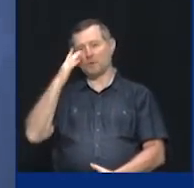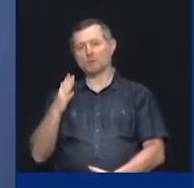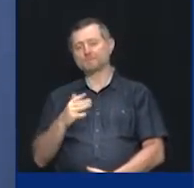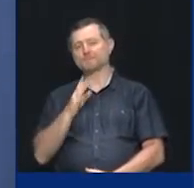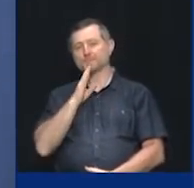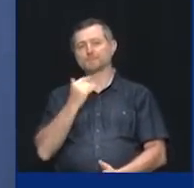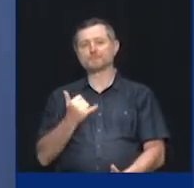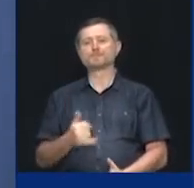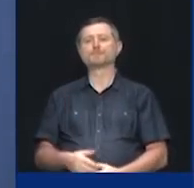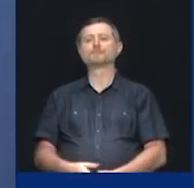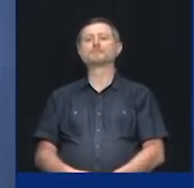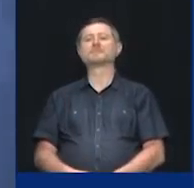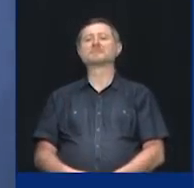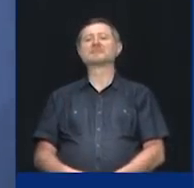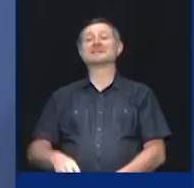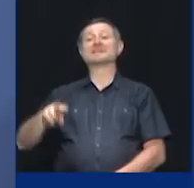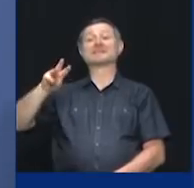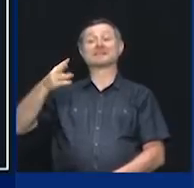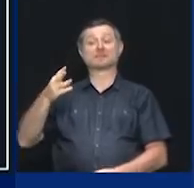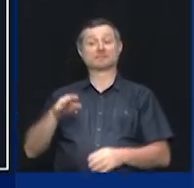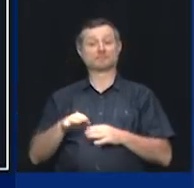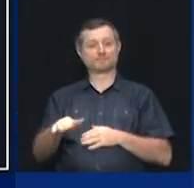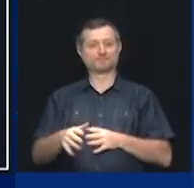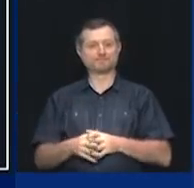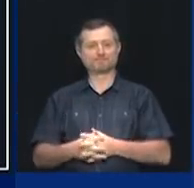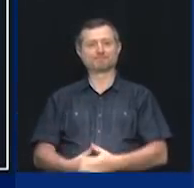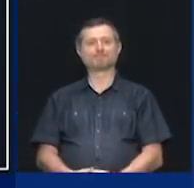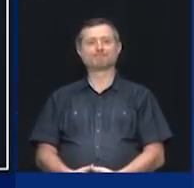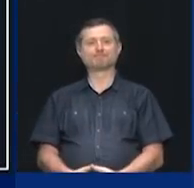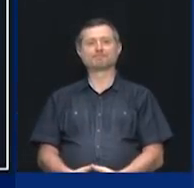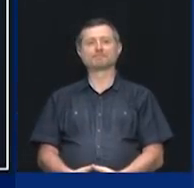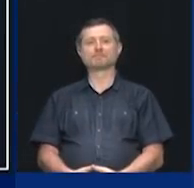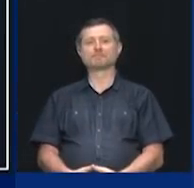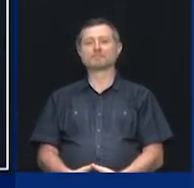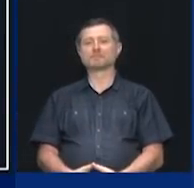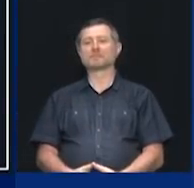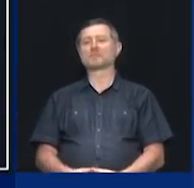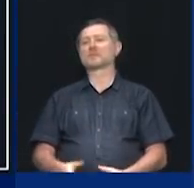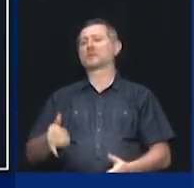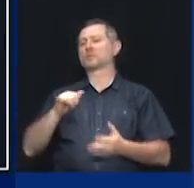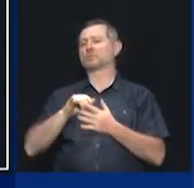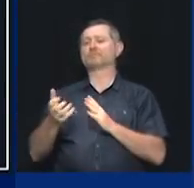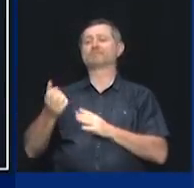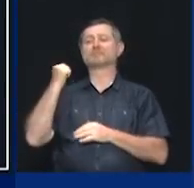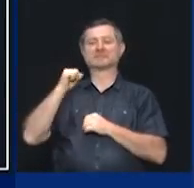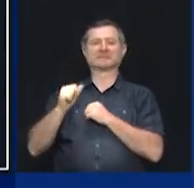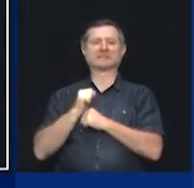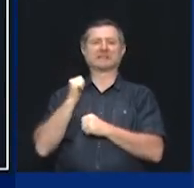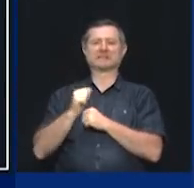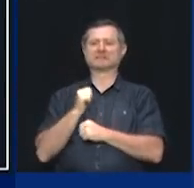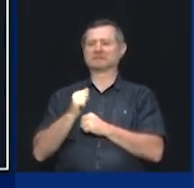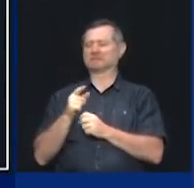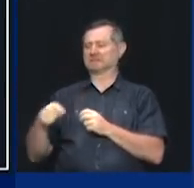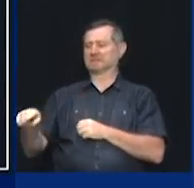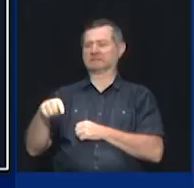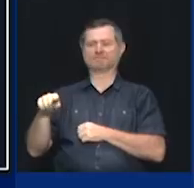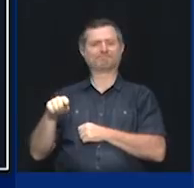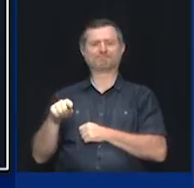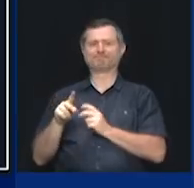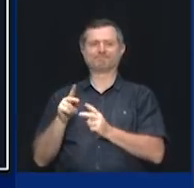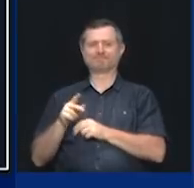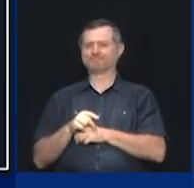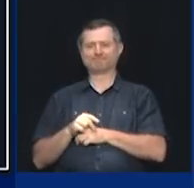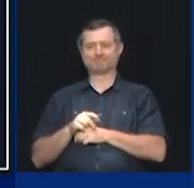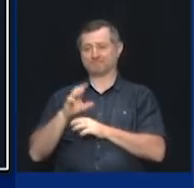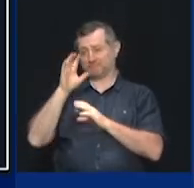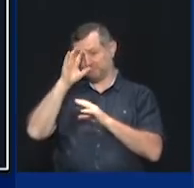Step six, keep guns out of the hands of dangerous people. The Trump administration was so